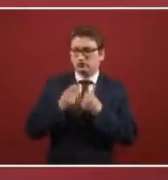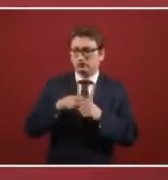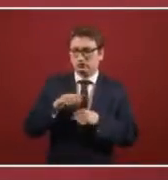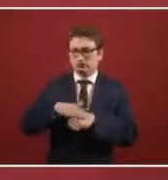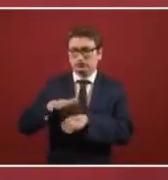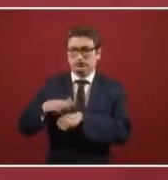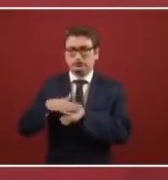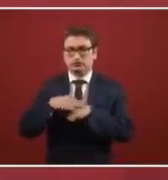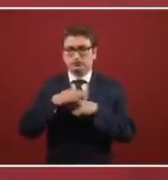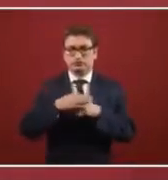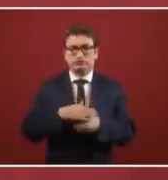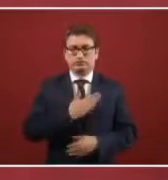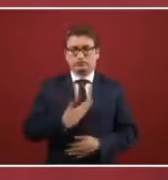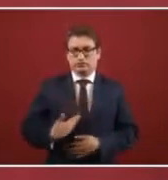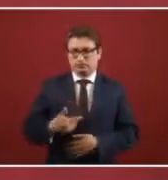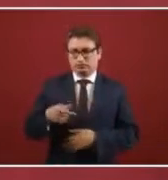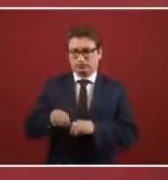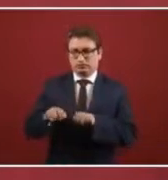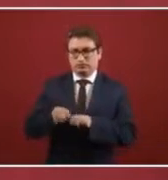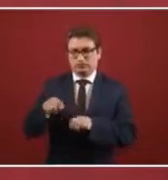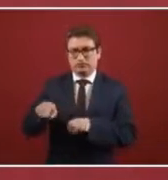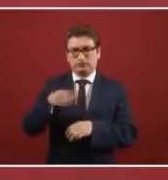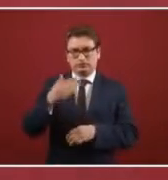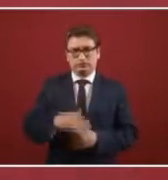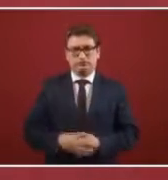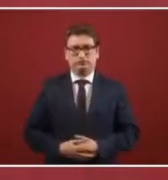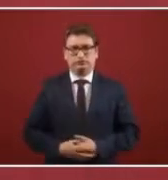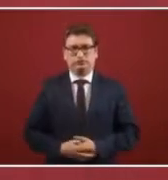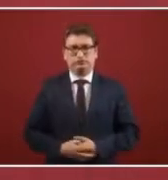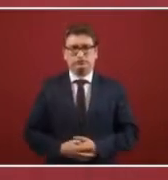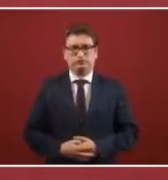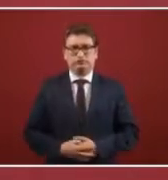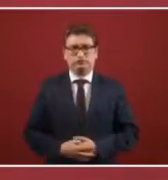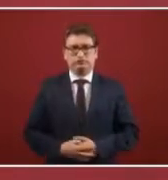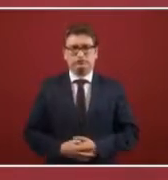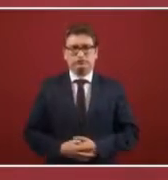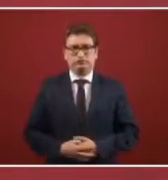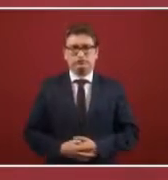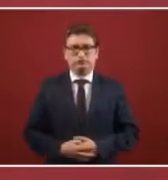the social communications of the que president son that there are